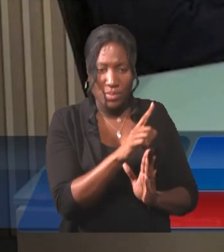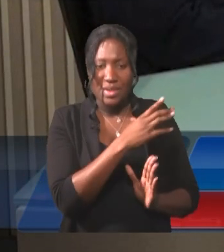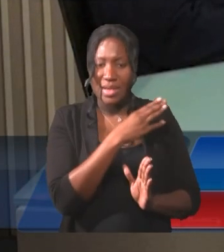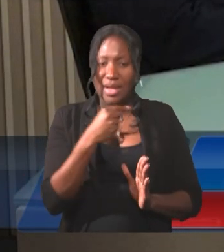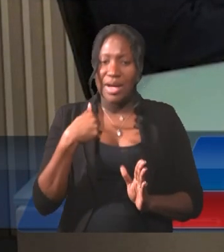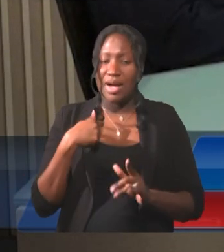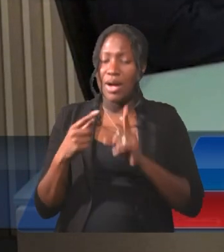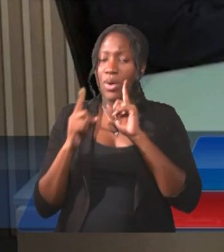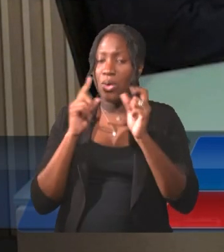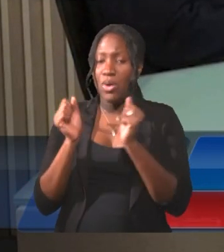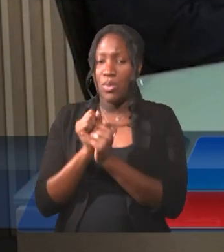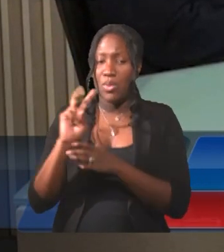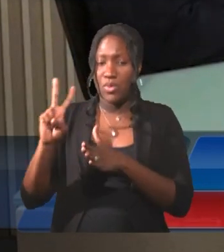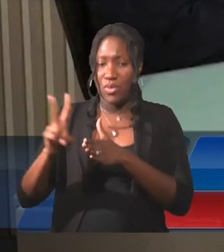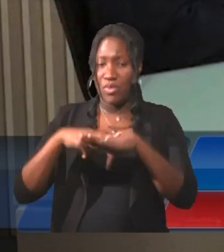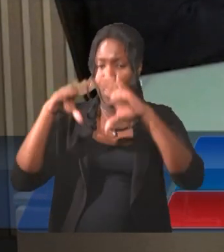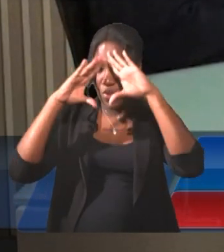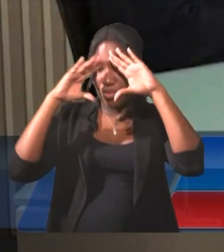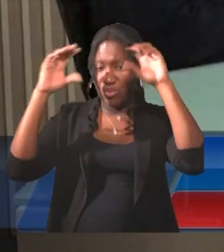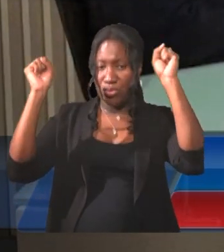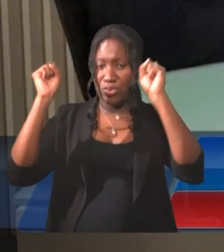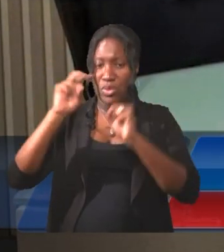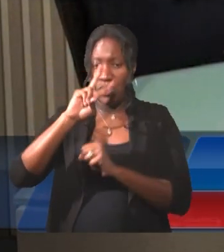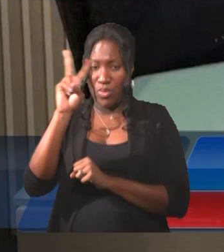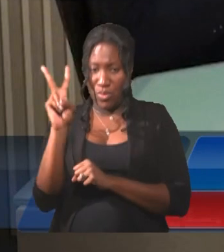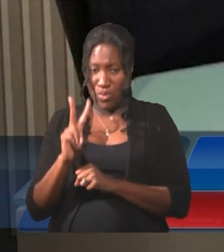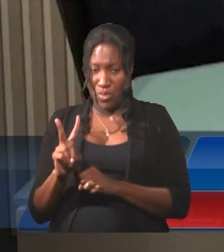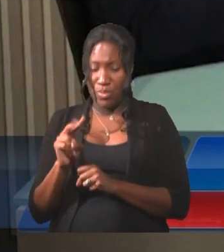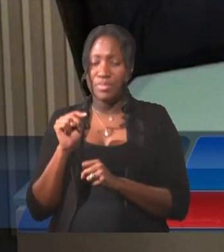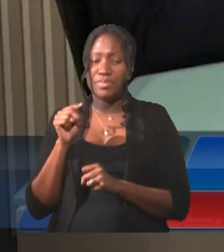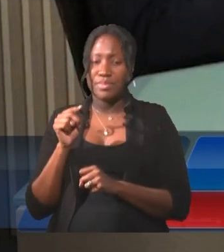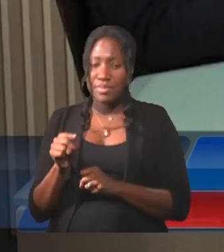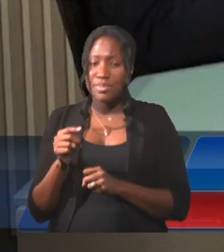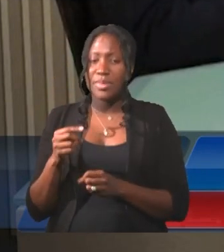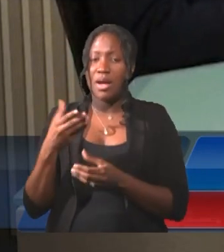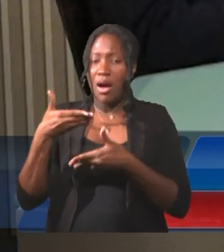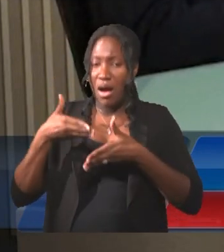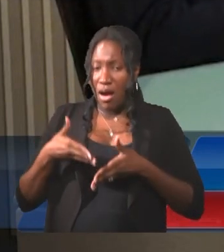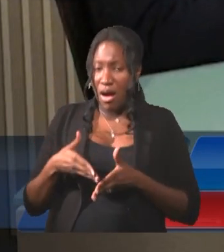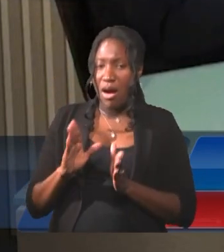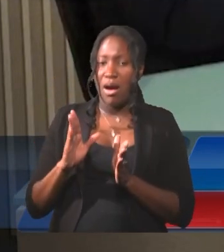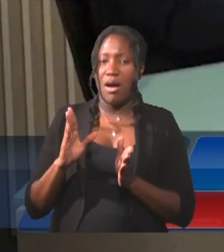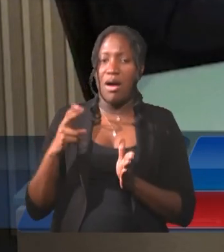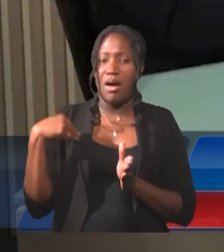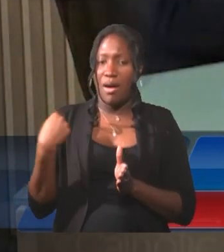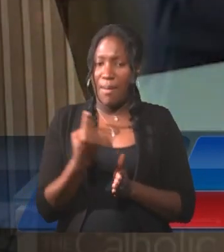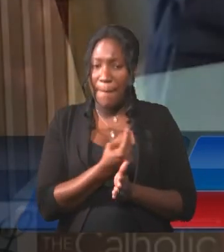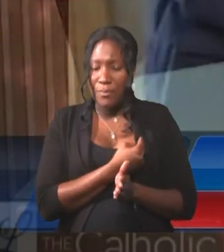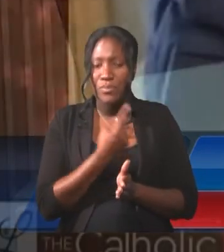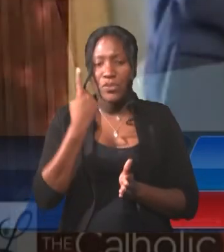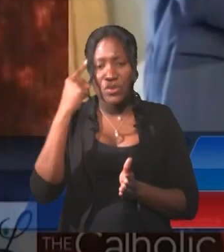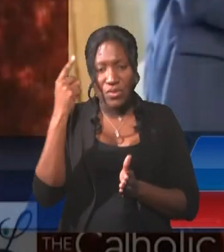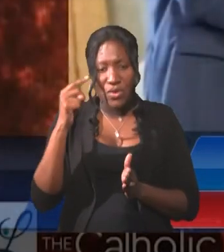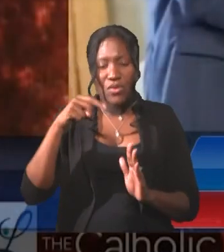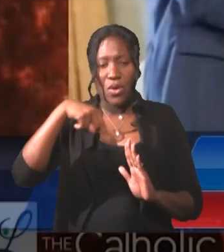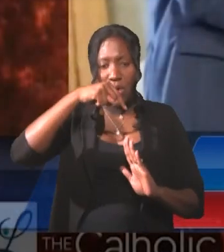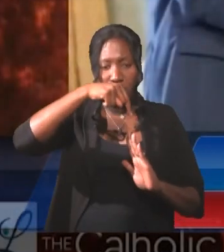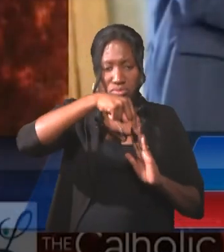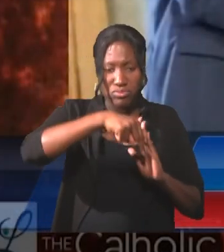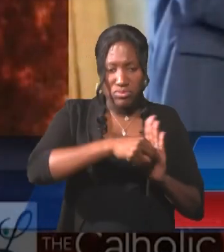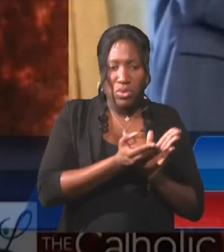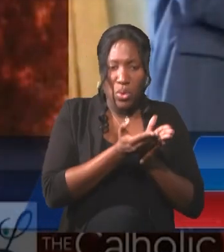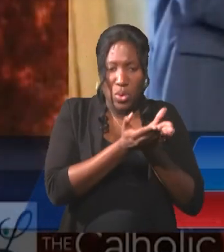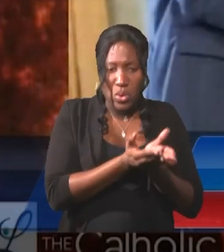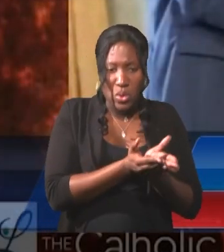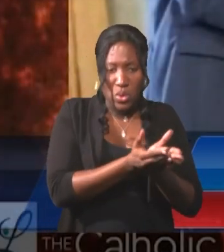who is now the Minister of Energy in Venezuela as well, got their permission to cut out some red tape to get that same seismic vessel over